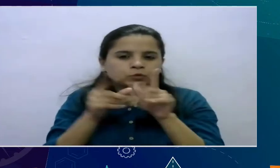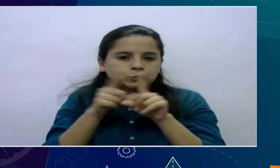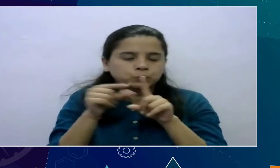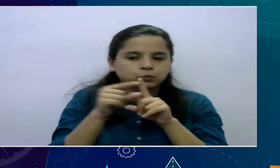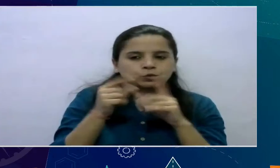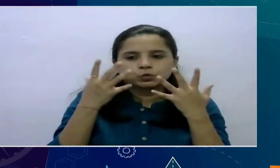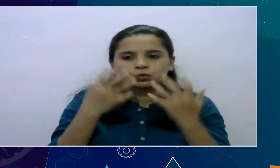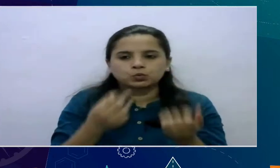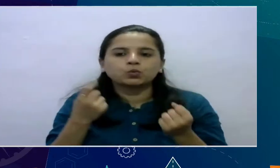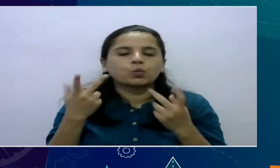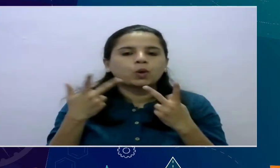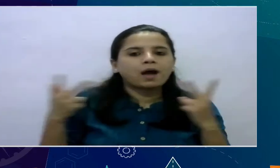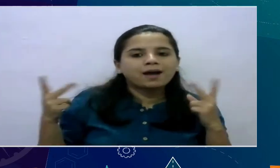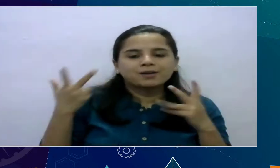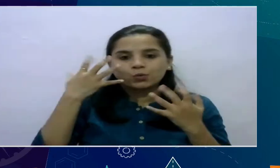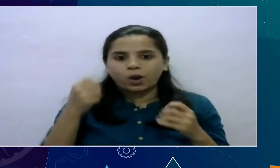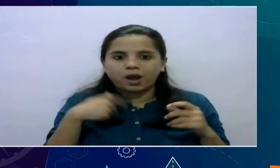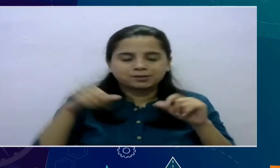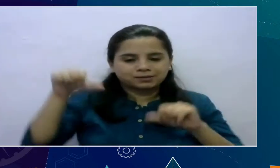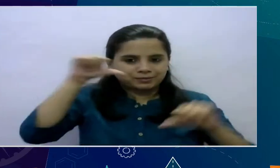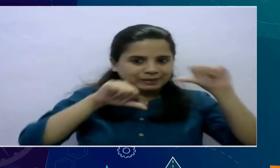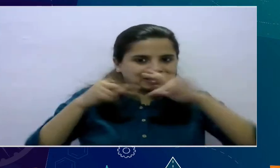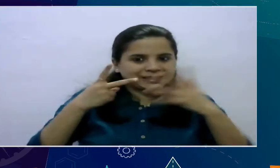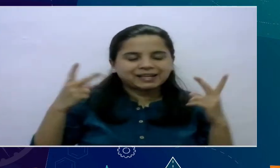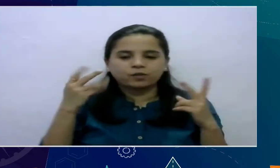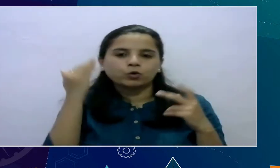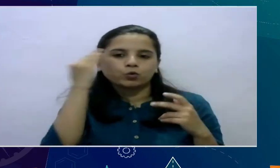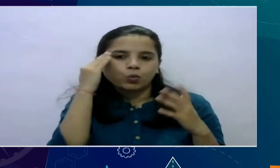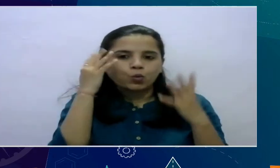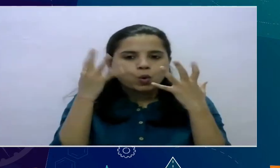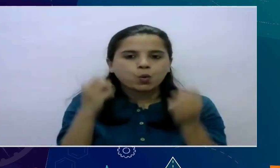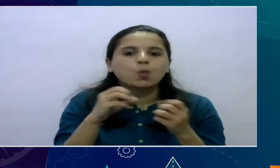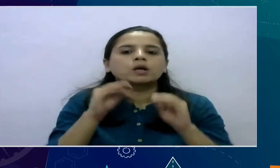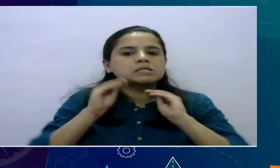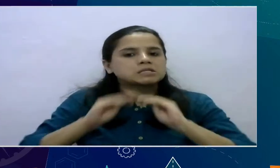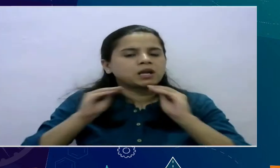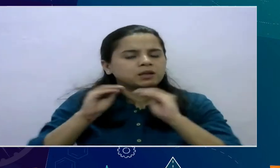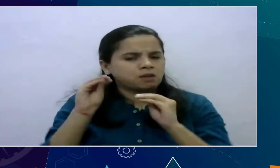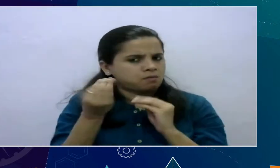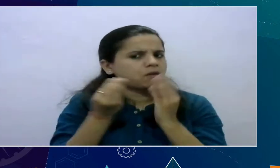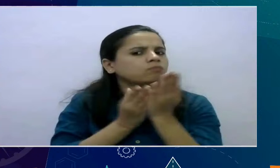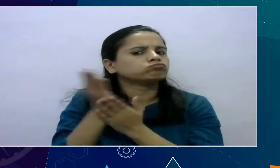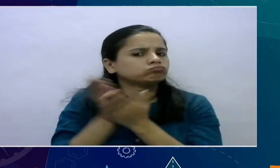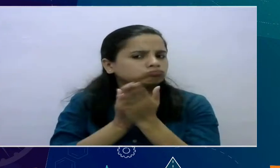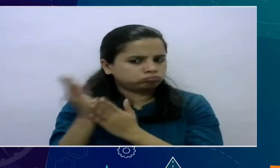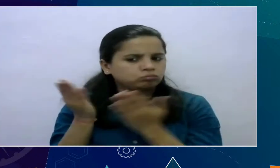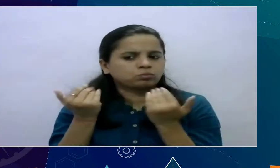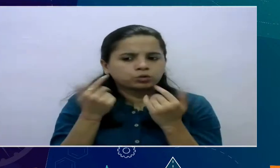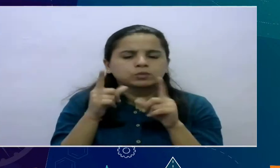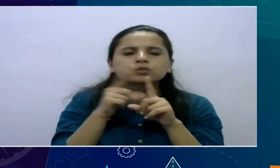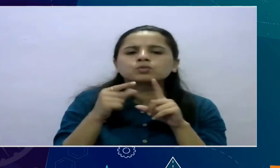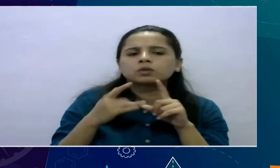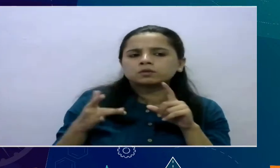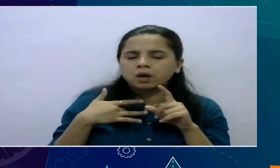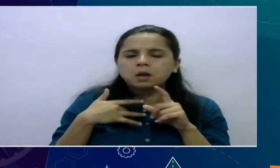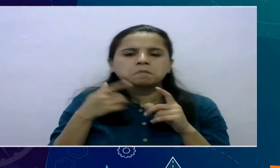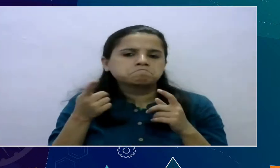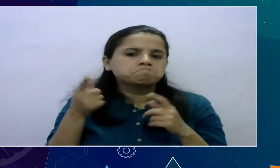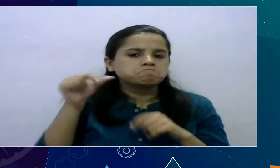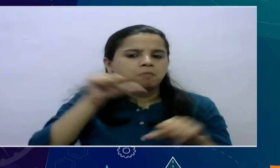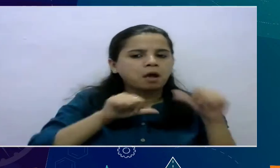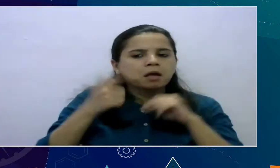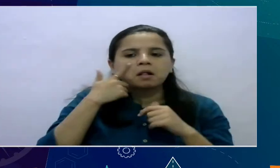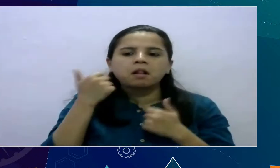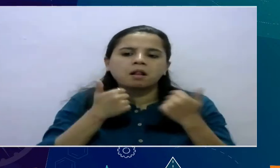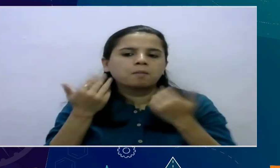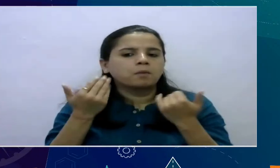in imparting the knowledge and teaching to them in a better way when we do such kind of experimentation. So